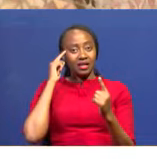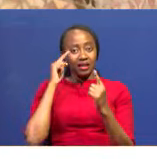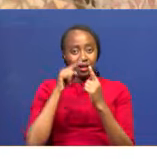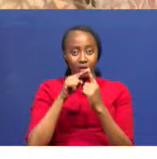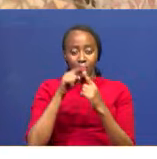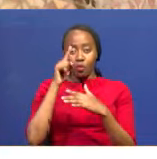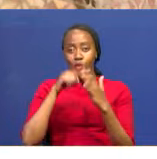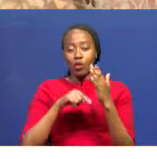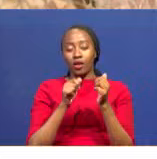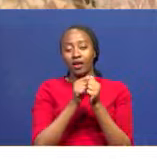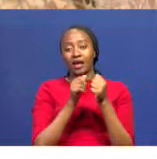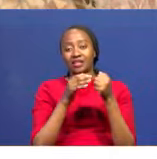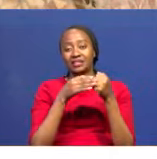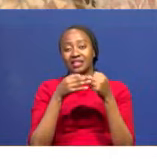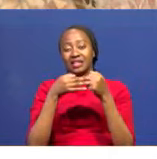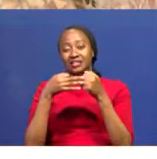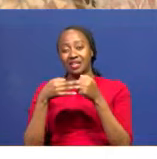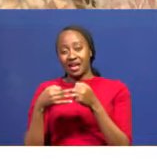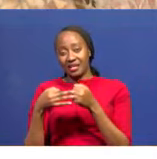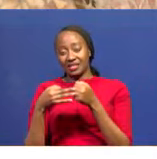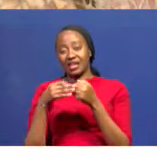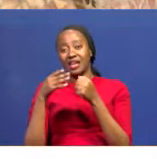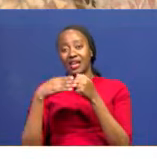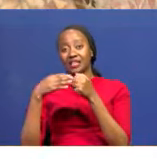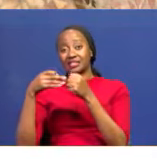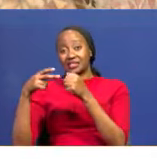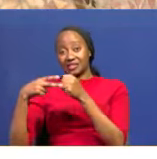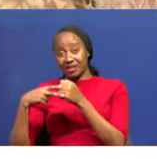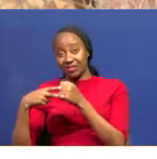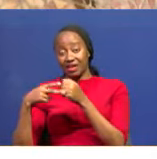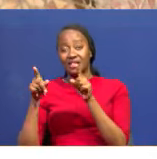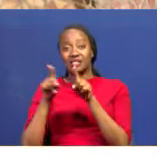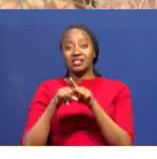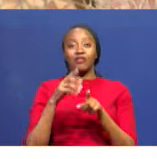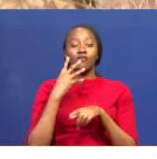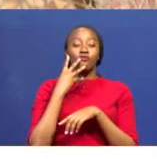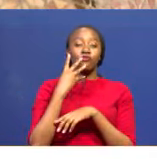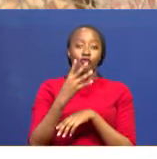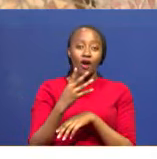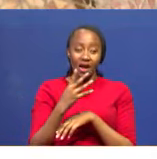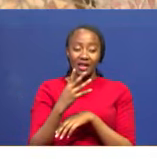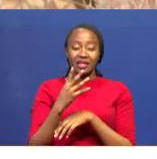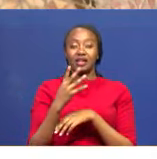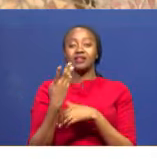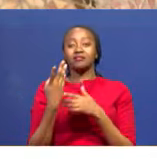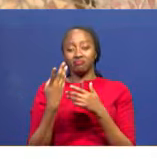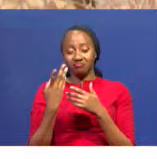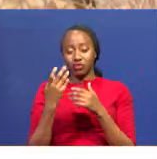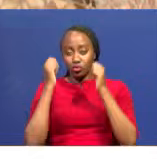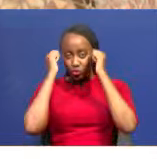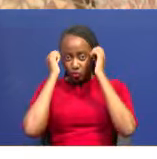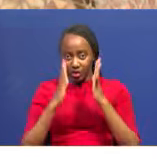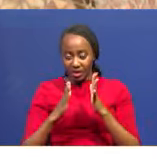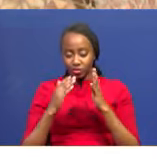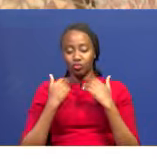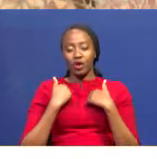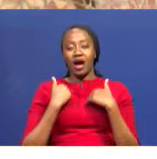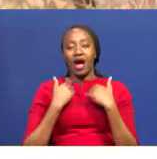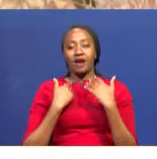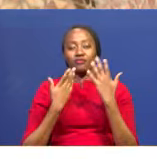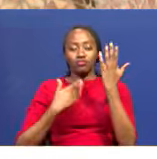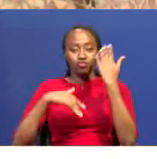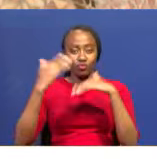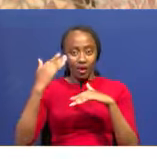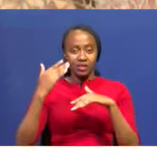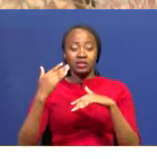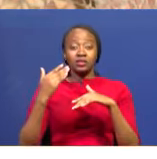1988 and 1997, he personally sponsored more than 400 plus students to pursue higher education. Among